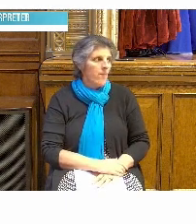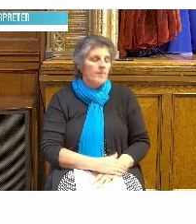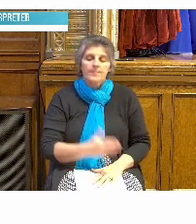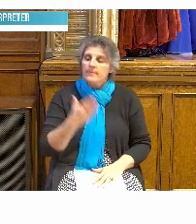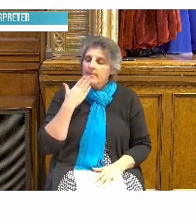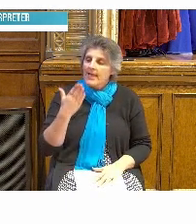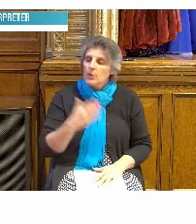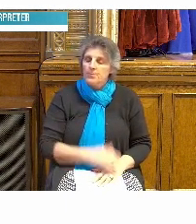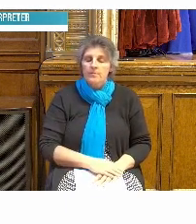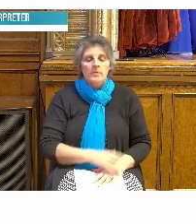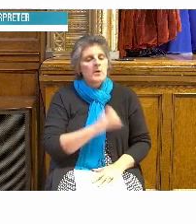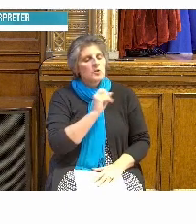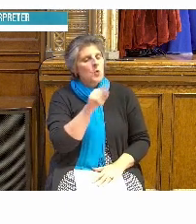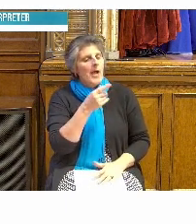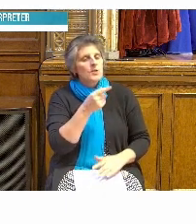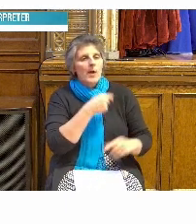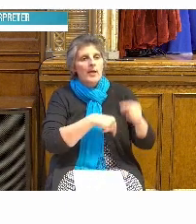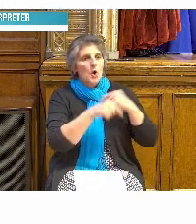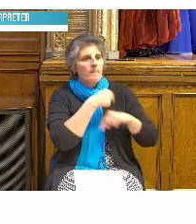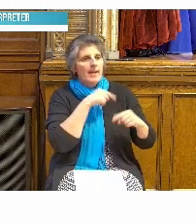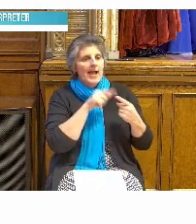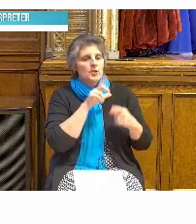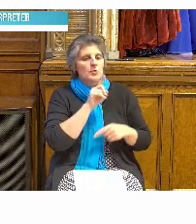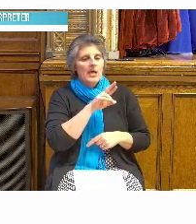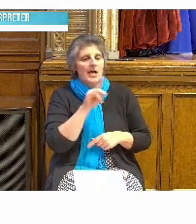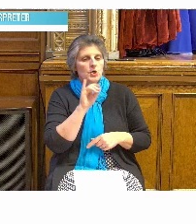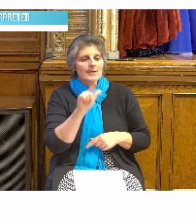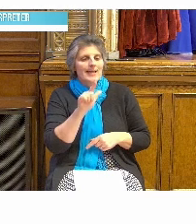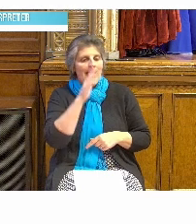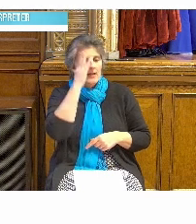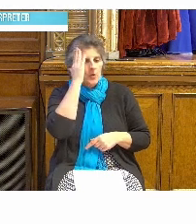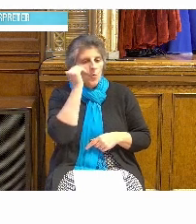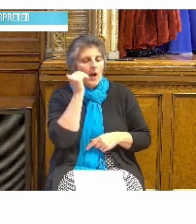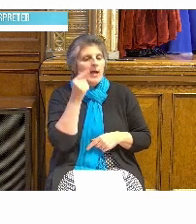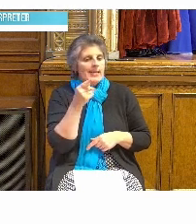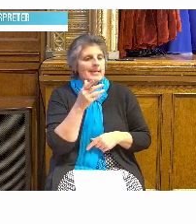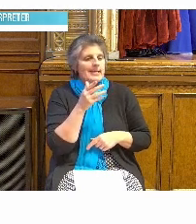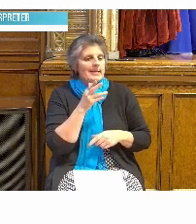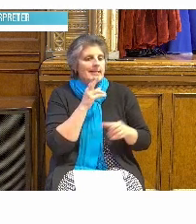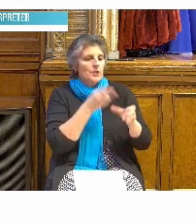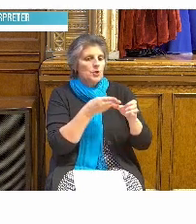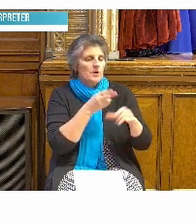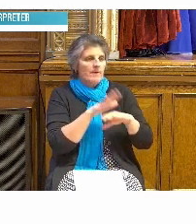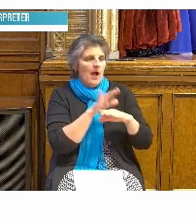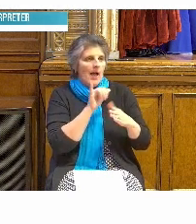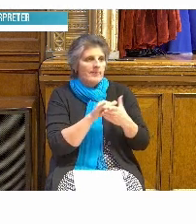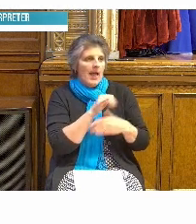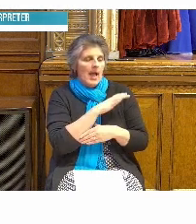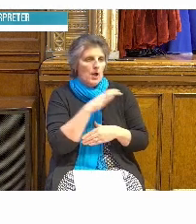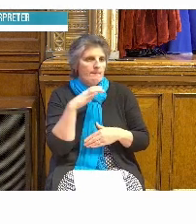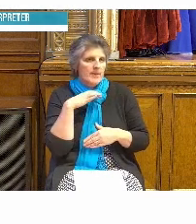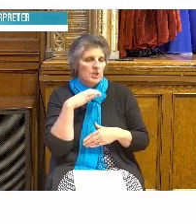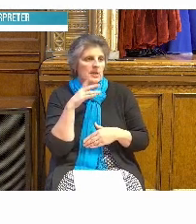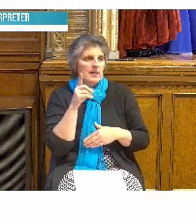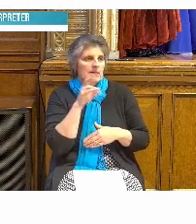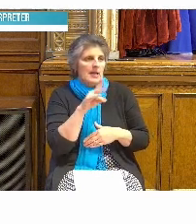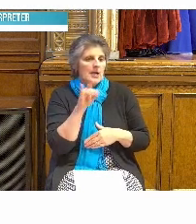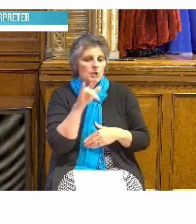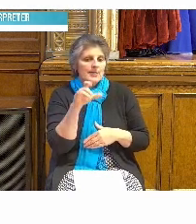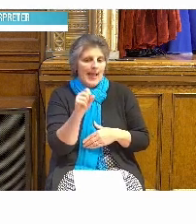you. So I just wanted to go back to Dr. Daniel because he did serve on that commission, Dr.